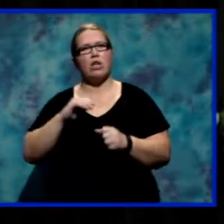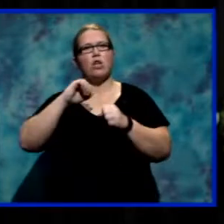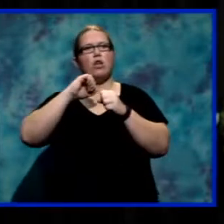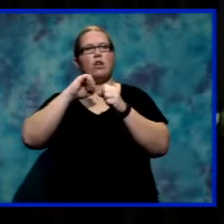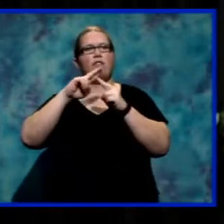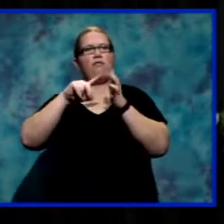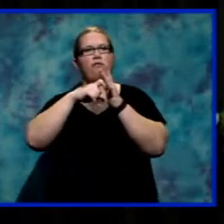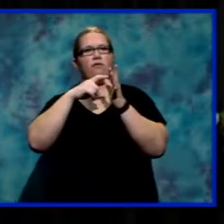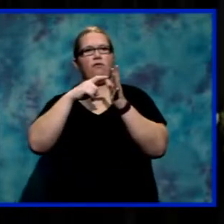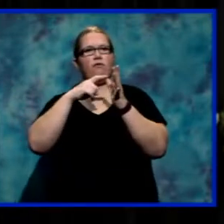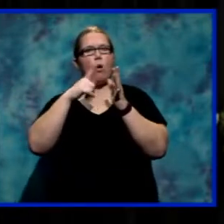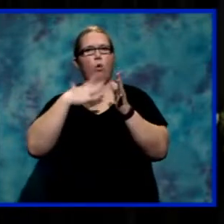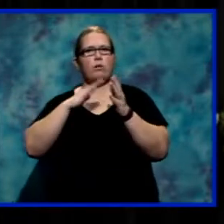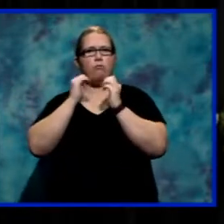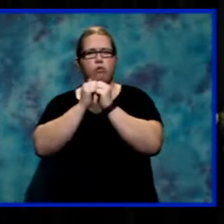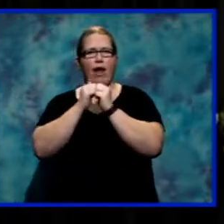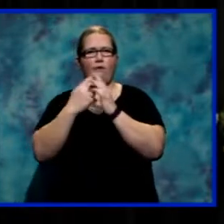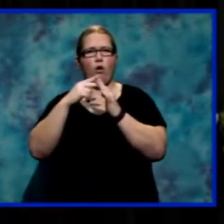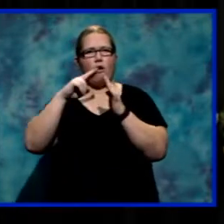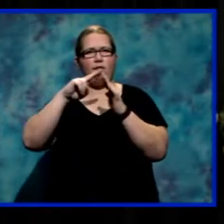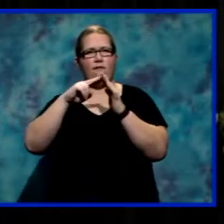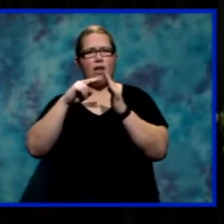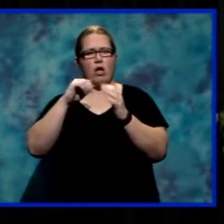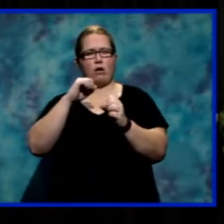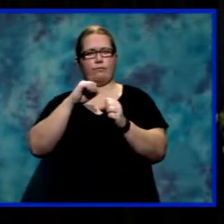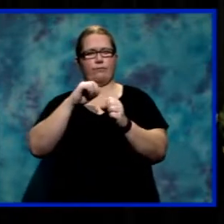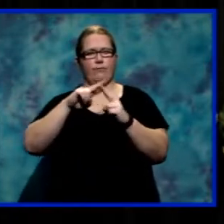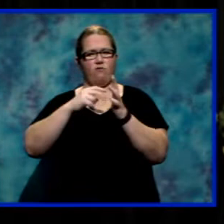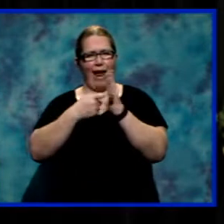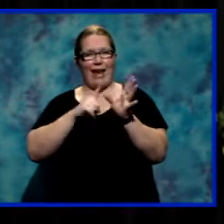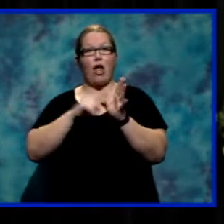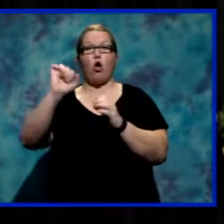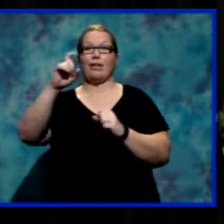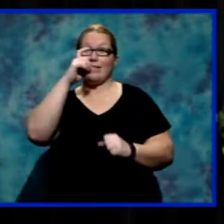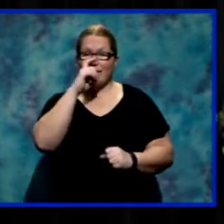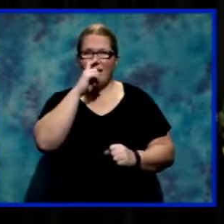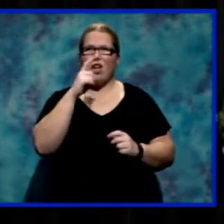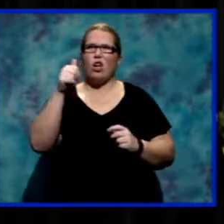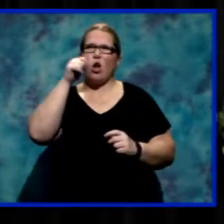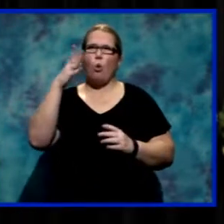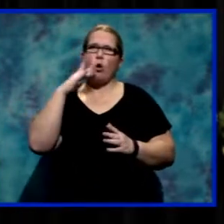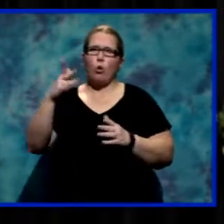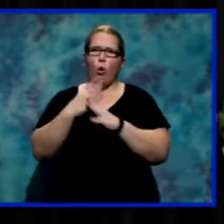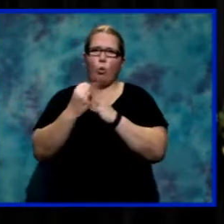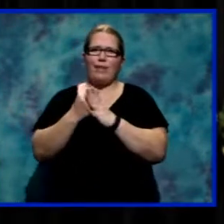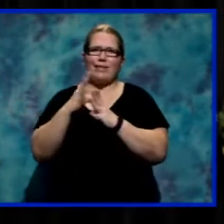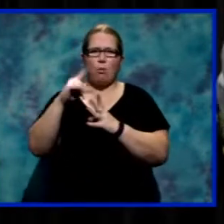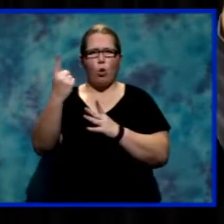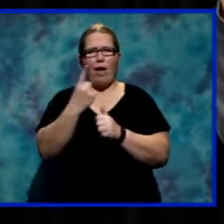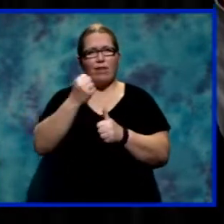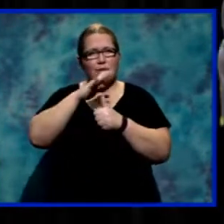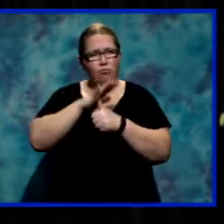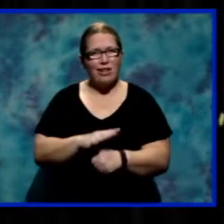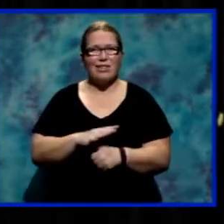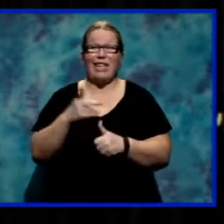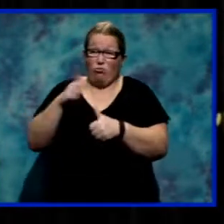please, for Faye and for her sister, because it's really difficult. If you've ever tried to work with someone who has depression and help them, it's a very depressing thing on you as well. So let's